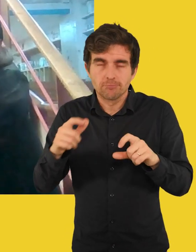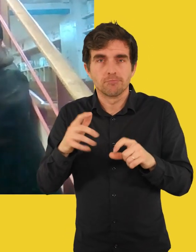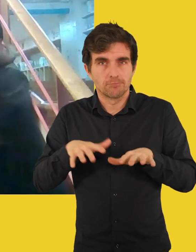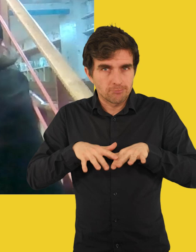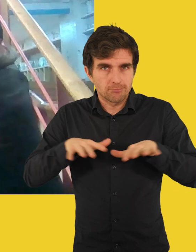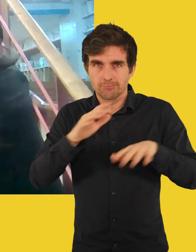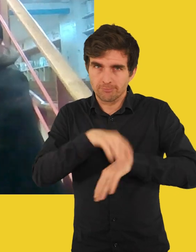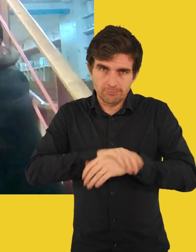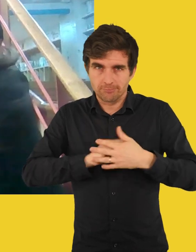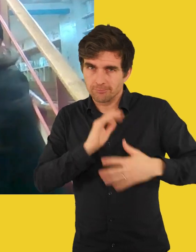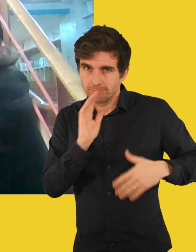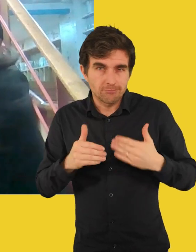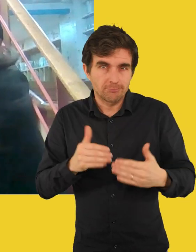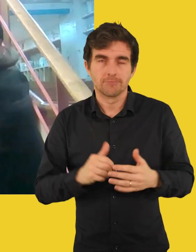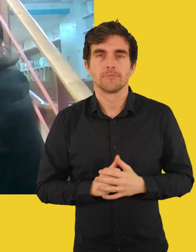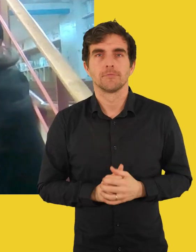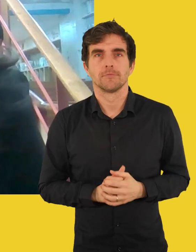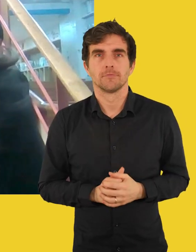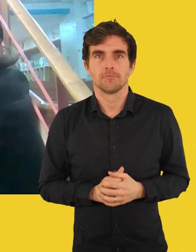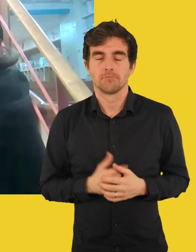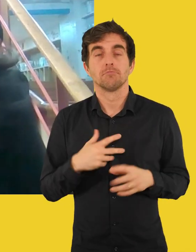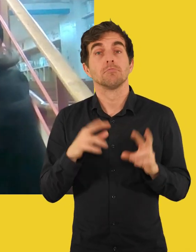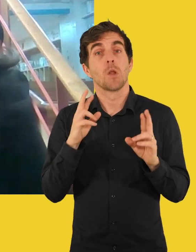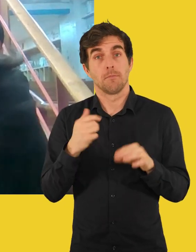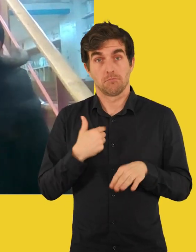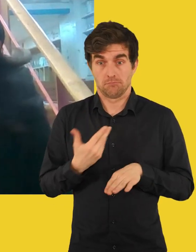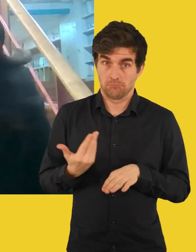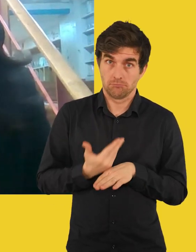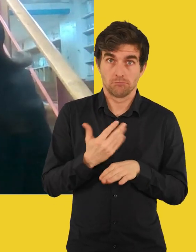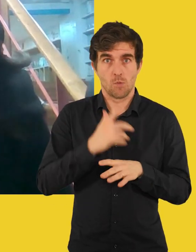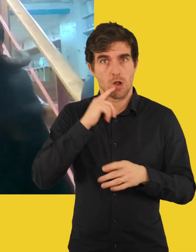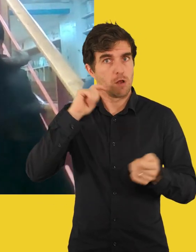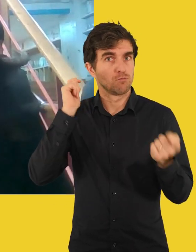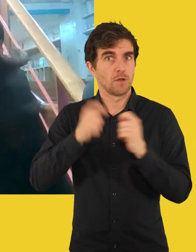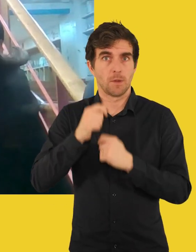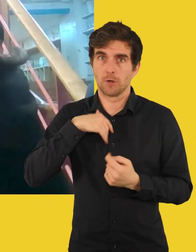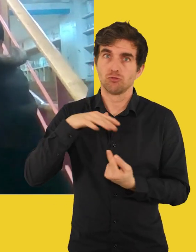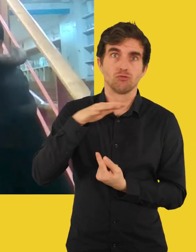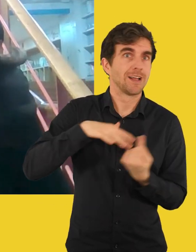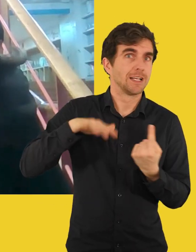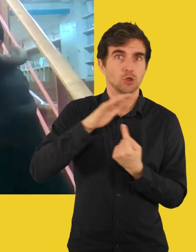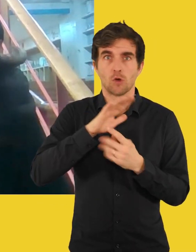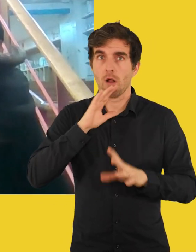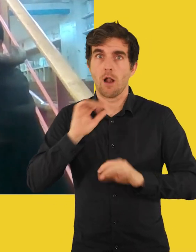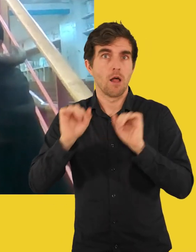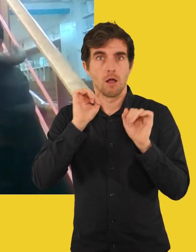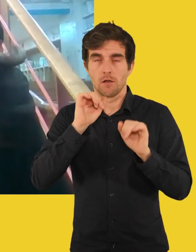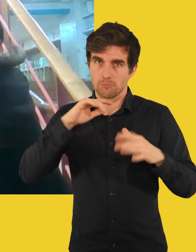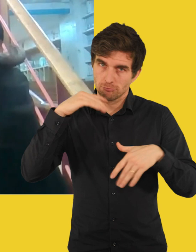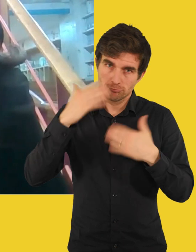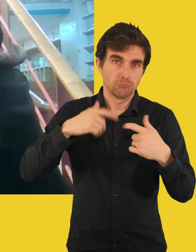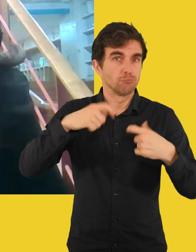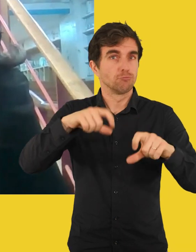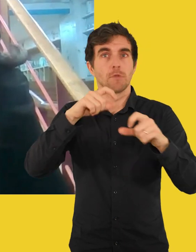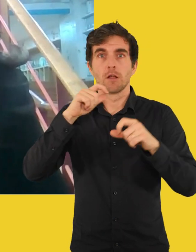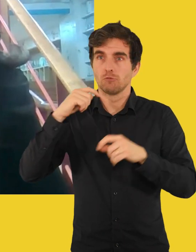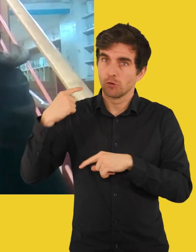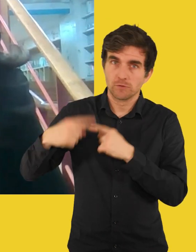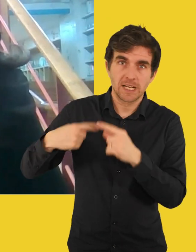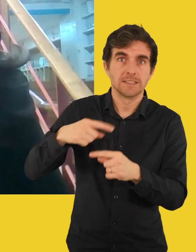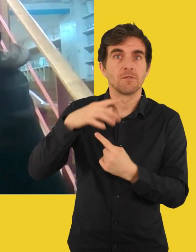and it's contributing uniquely to this movement. So we hope that our effort to transform our region into